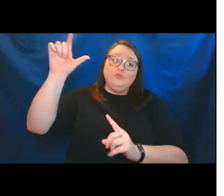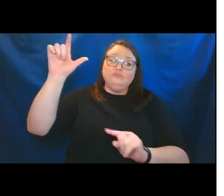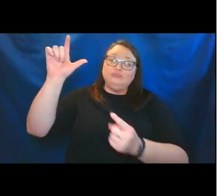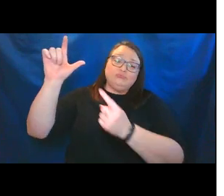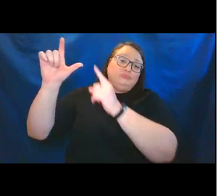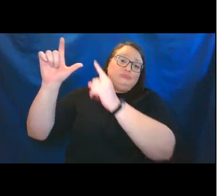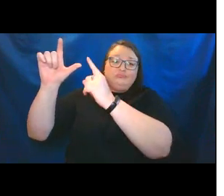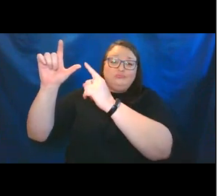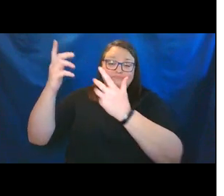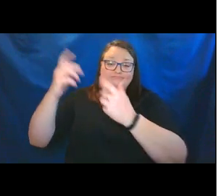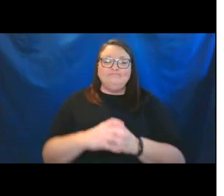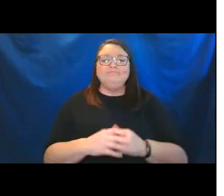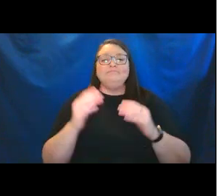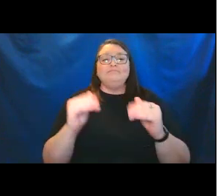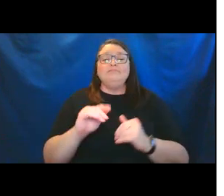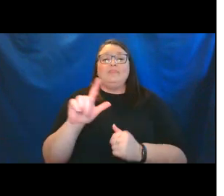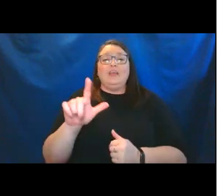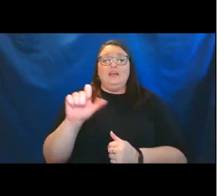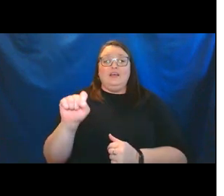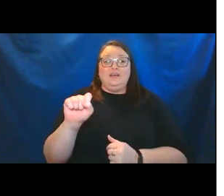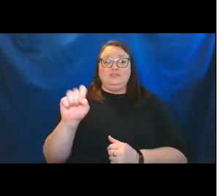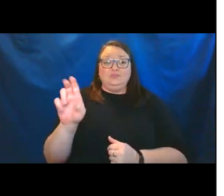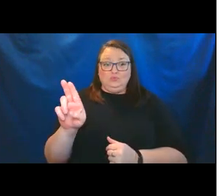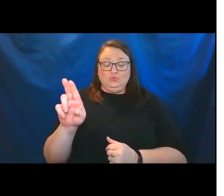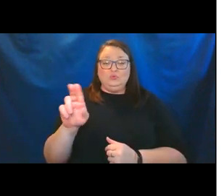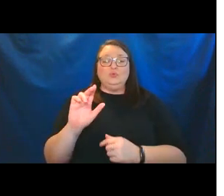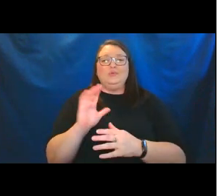have LSU, our state ag university,